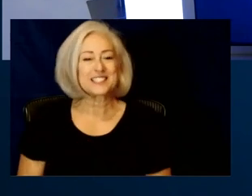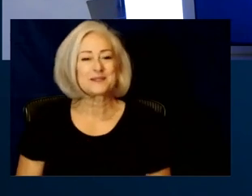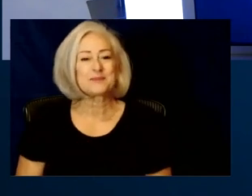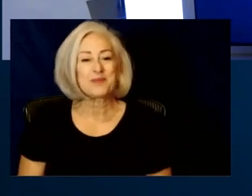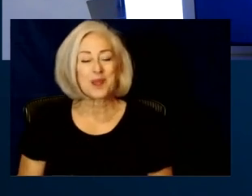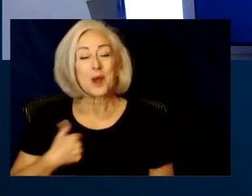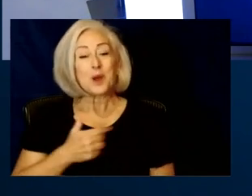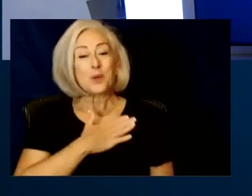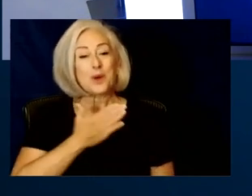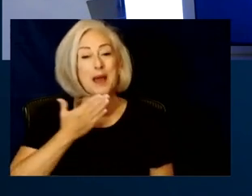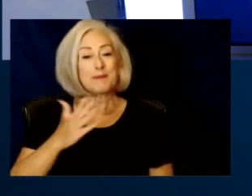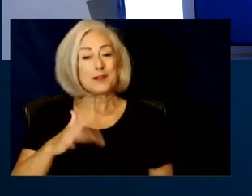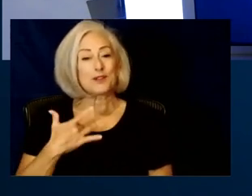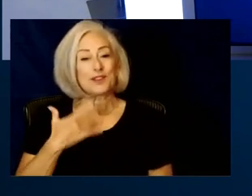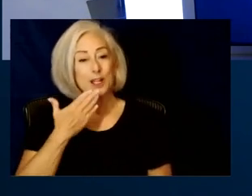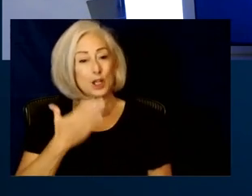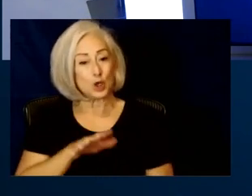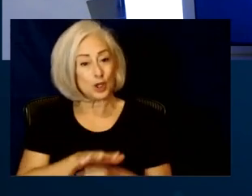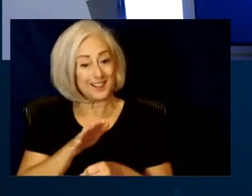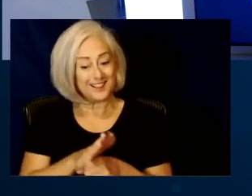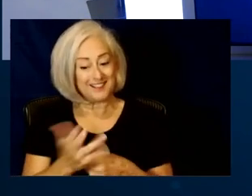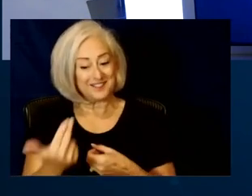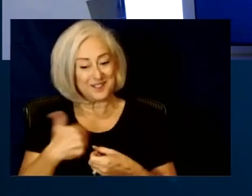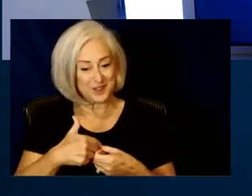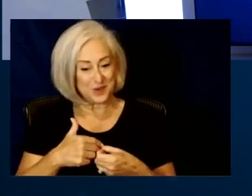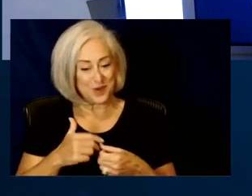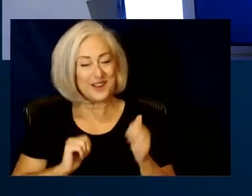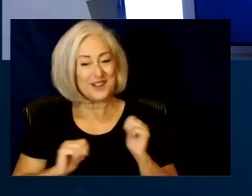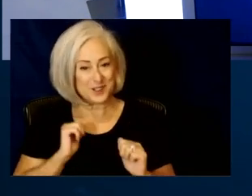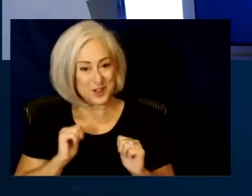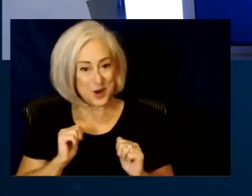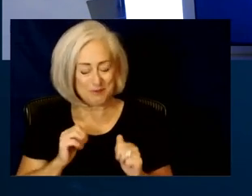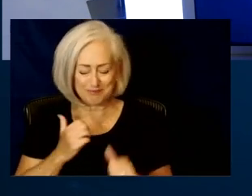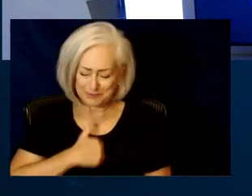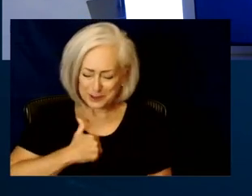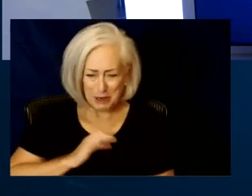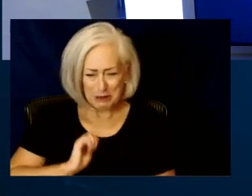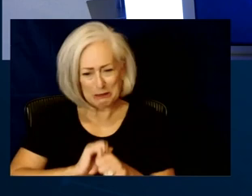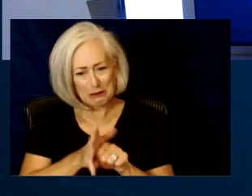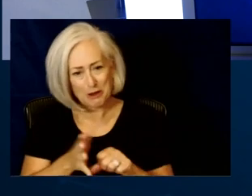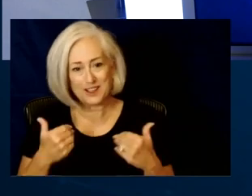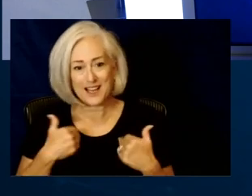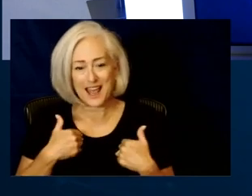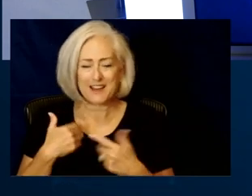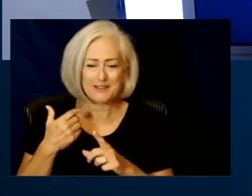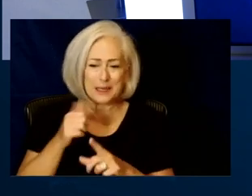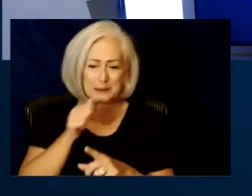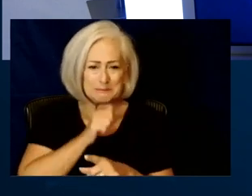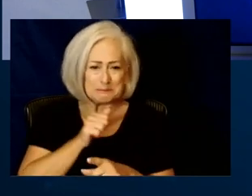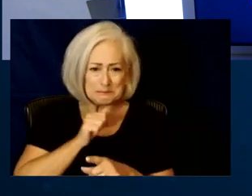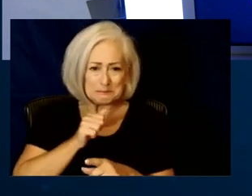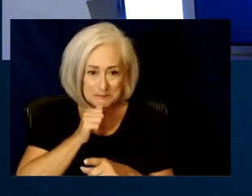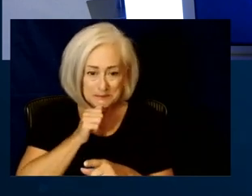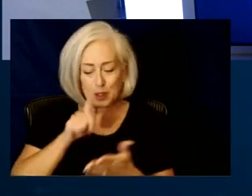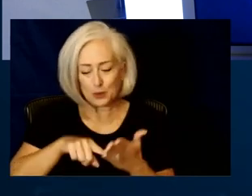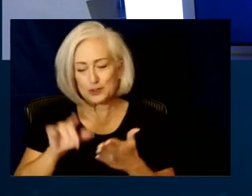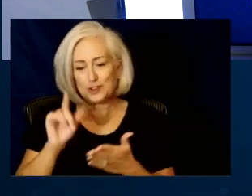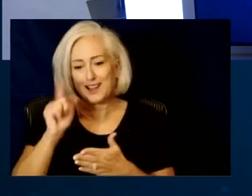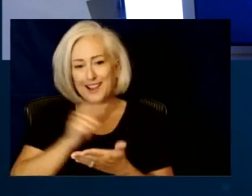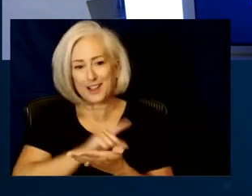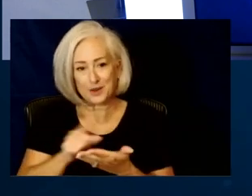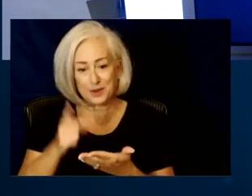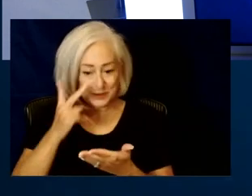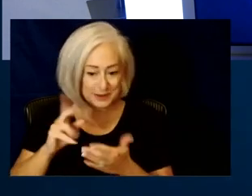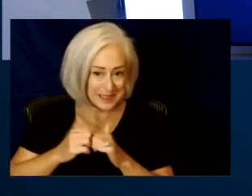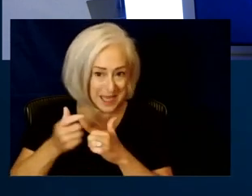feeling well enough to be on the program. Sorry you have COVID. Hang in there. We'll check in with you sometime this week here and make sure you're doing it right. So talk to us a little bit